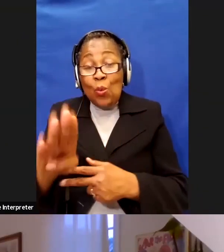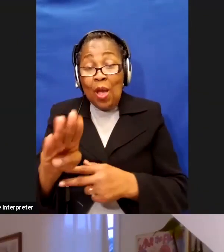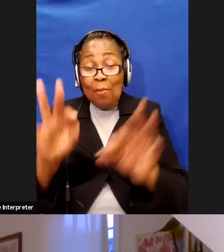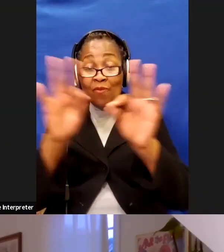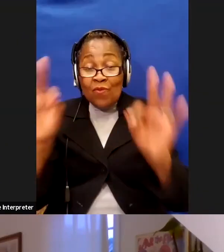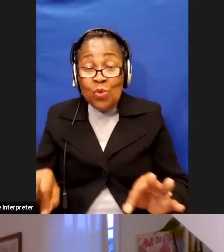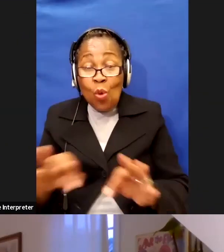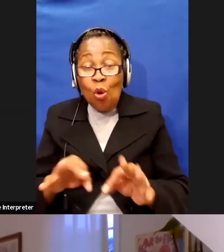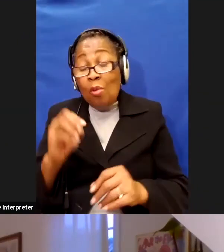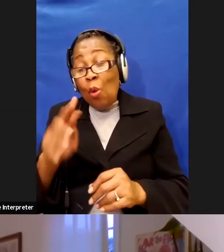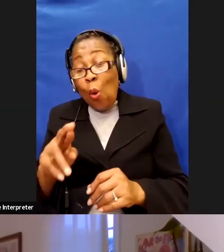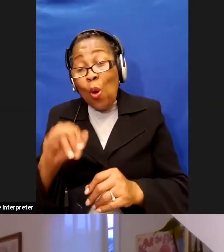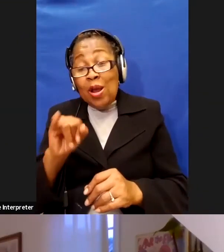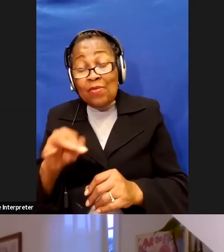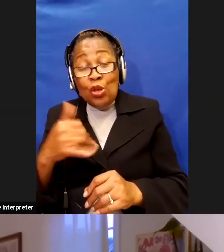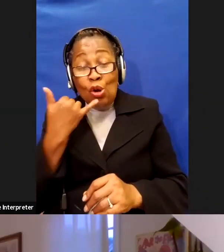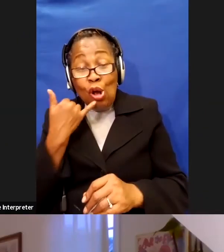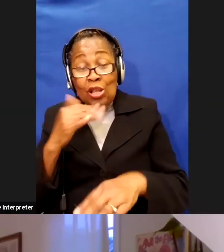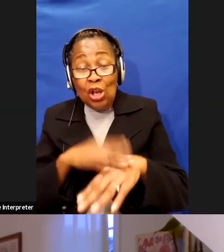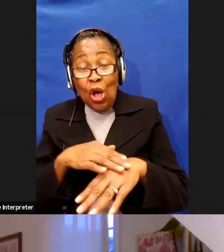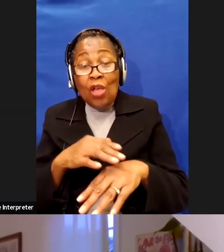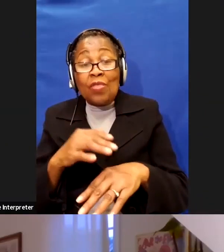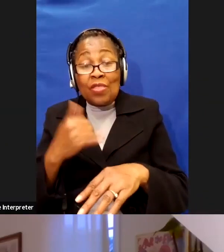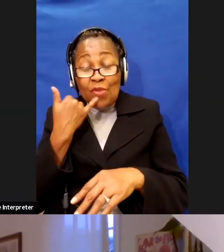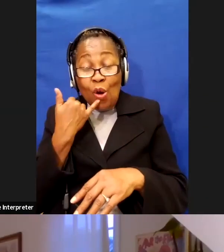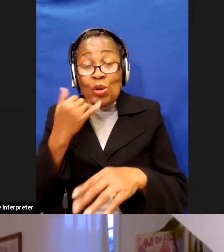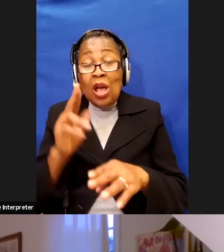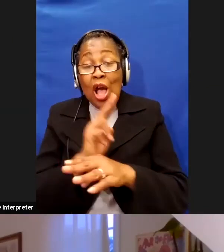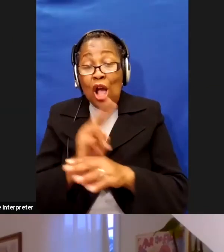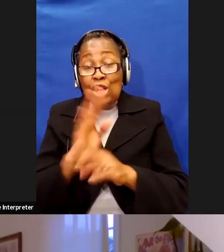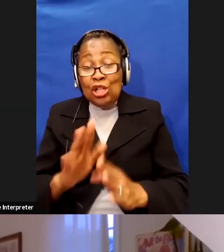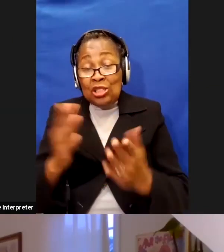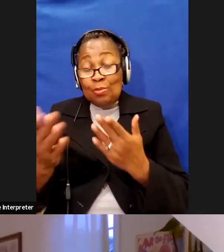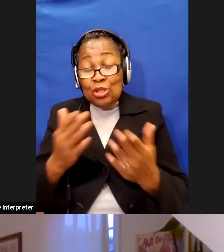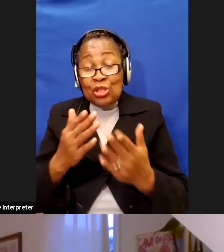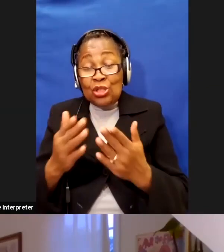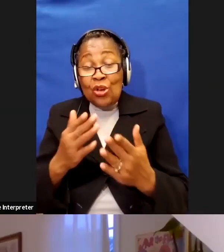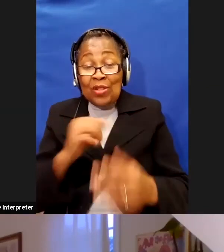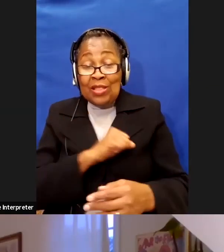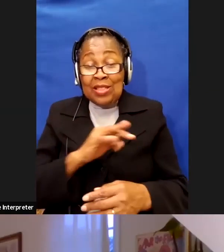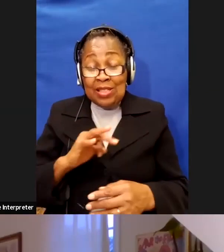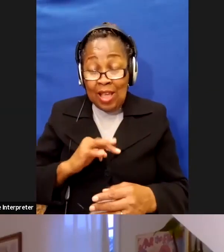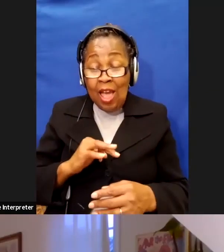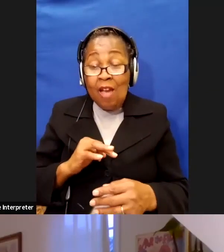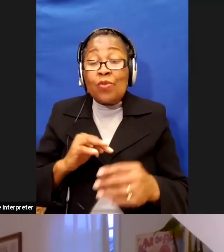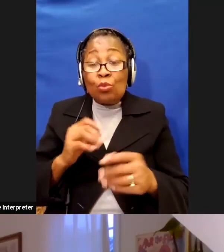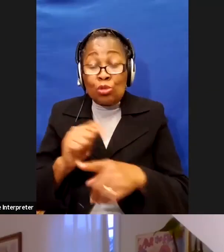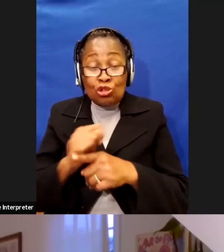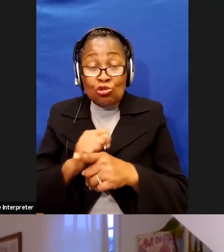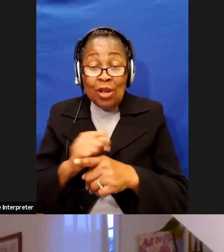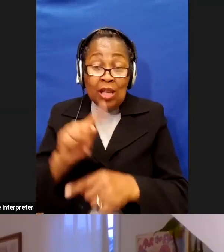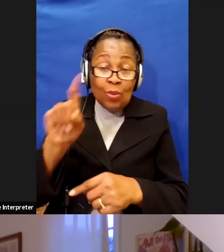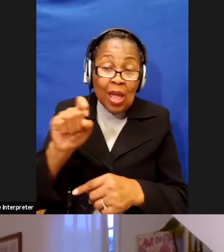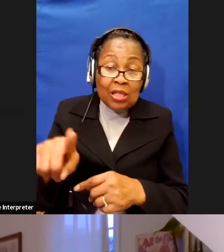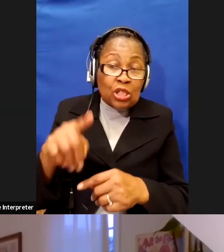are calling on the phone, all of our customer service staff was trained to prompt every patron, do you need an